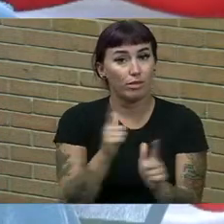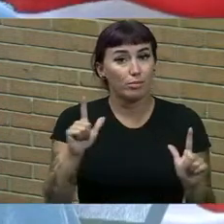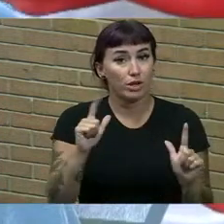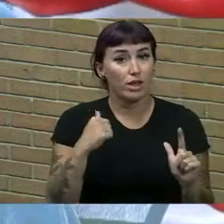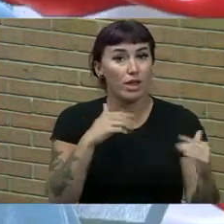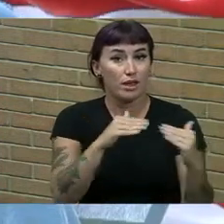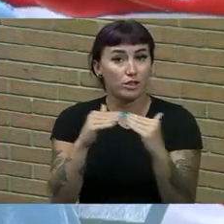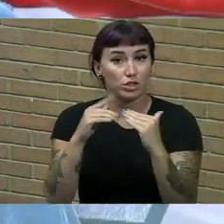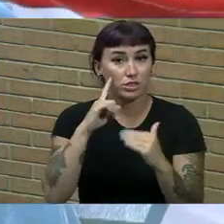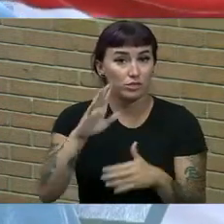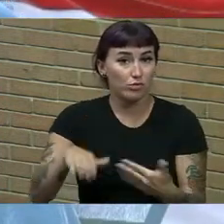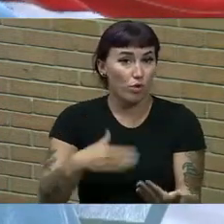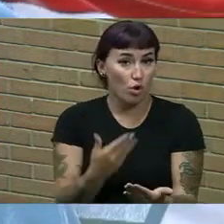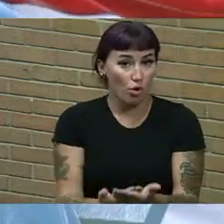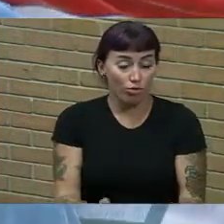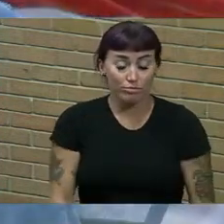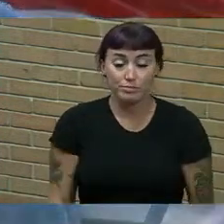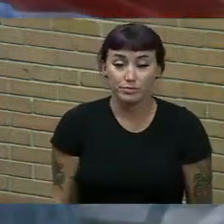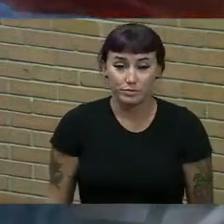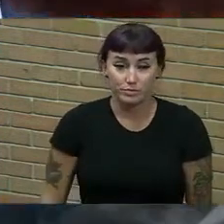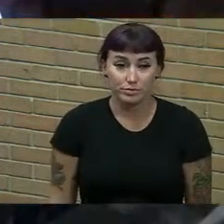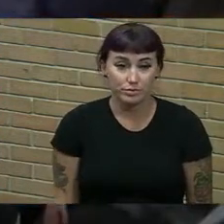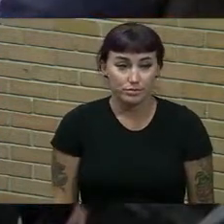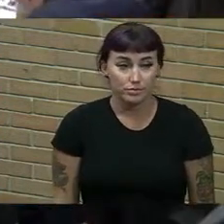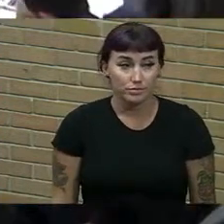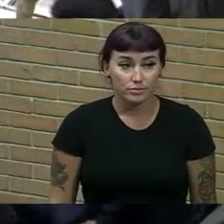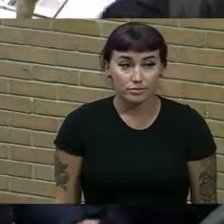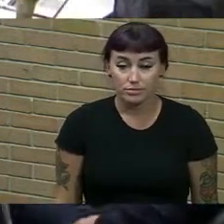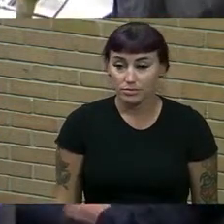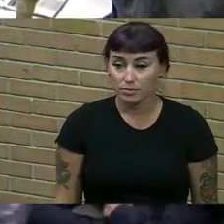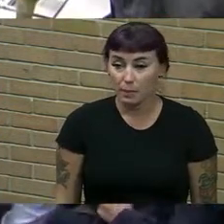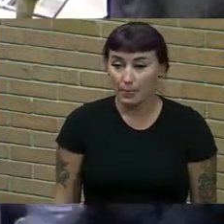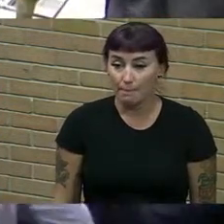with liberty and justice for all.